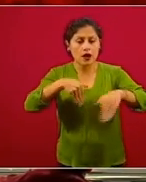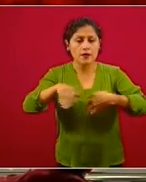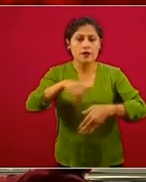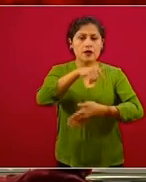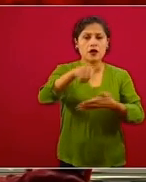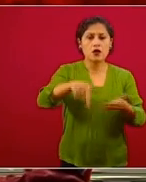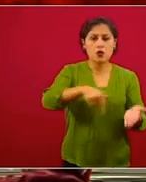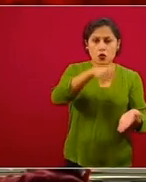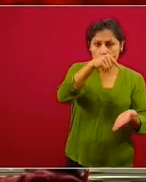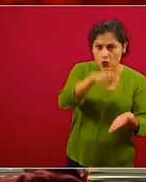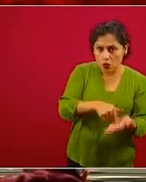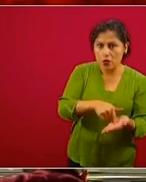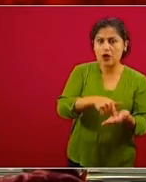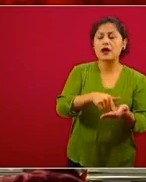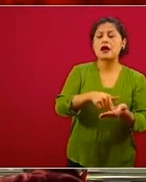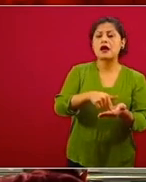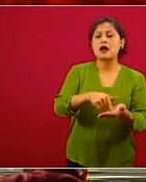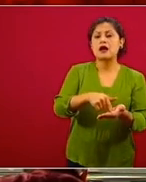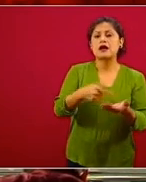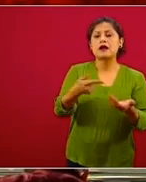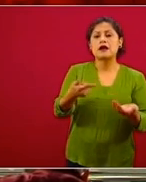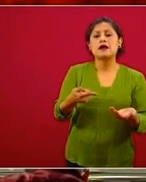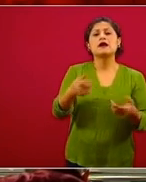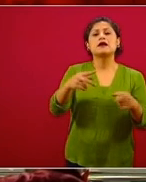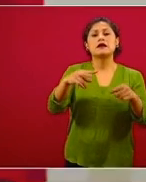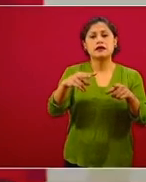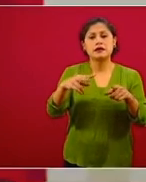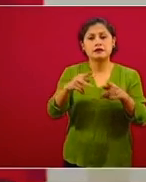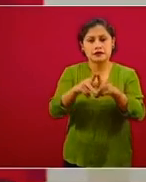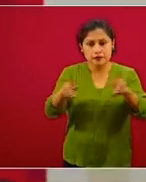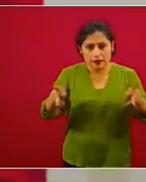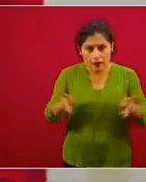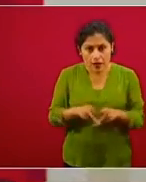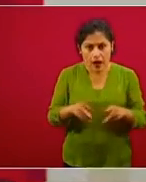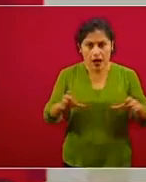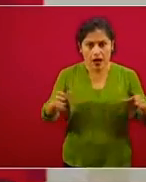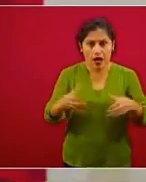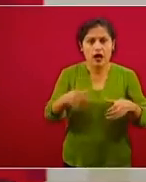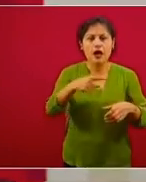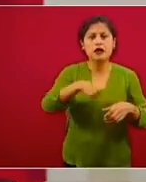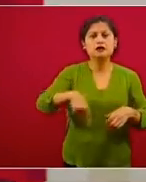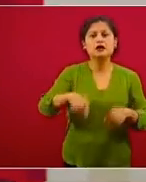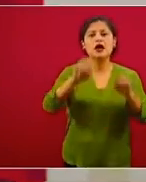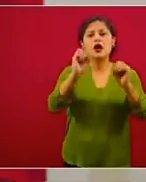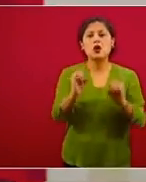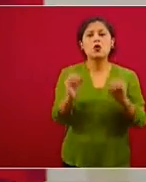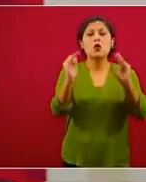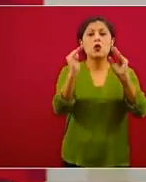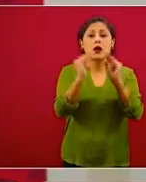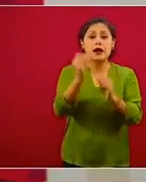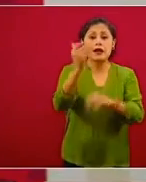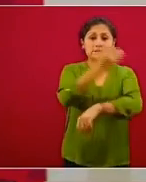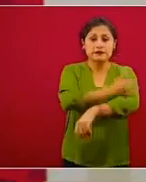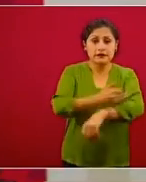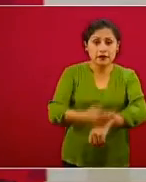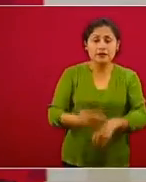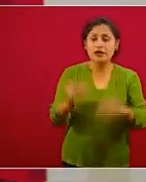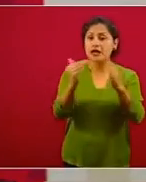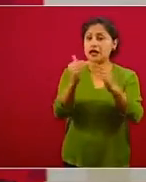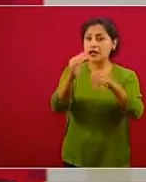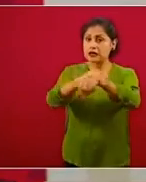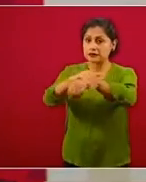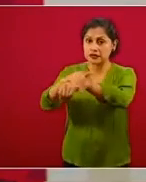mobility levels within the public space, people who use public transportation, people